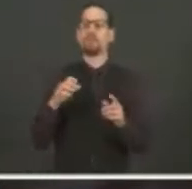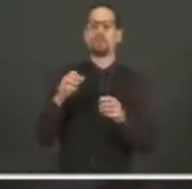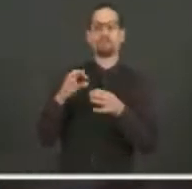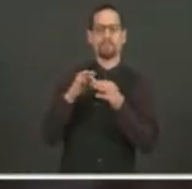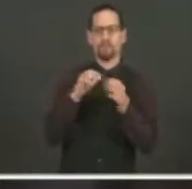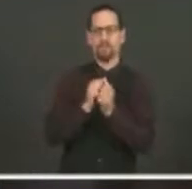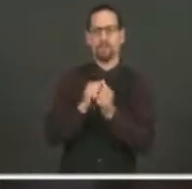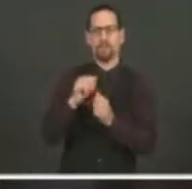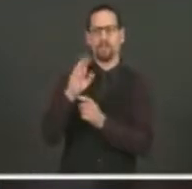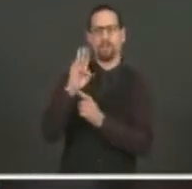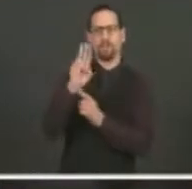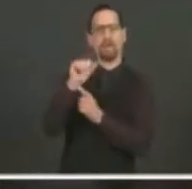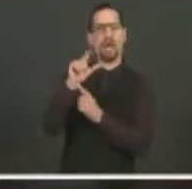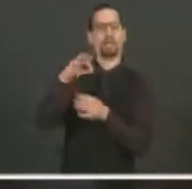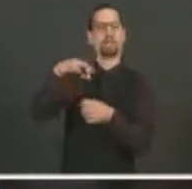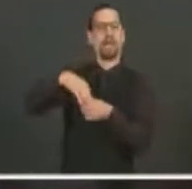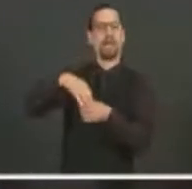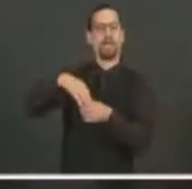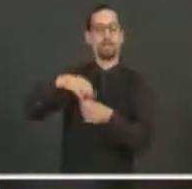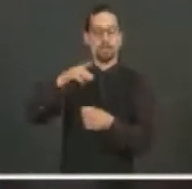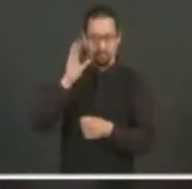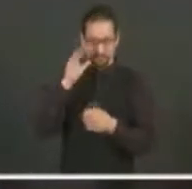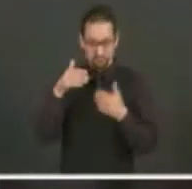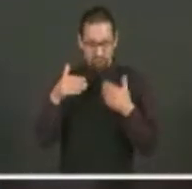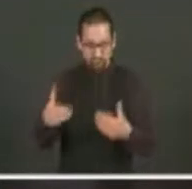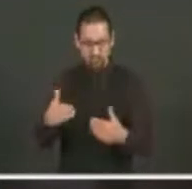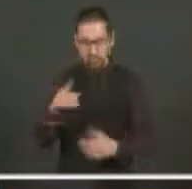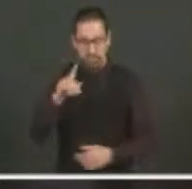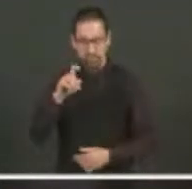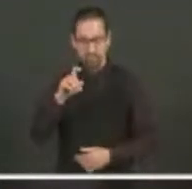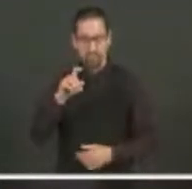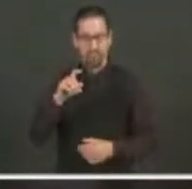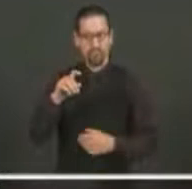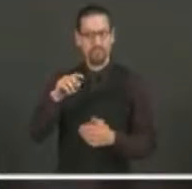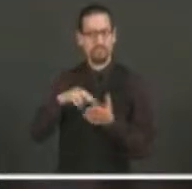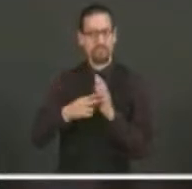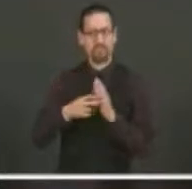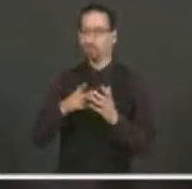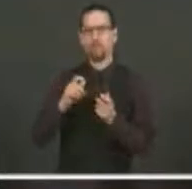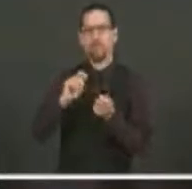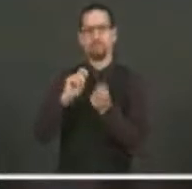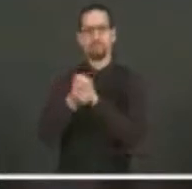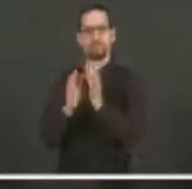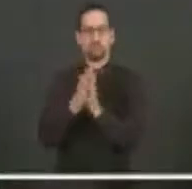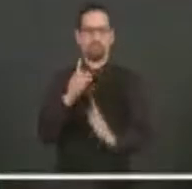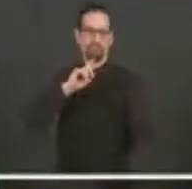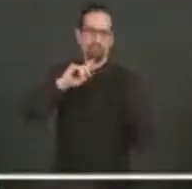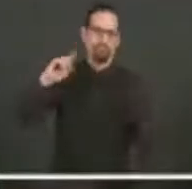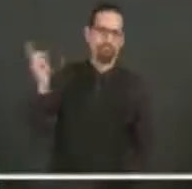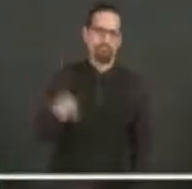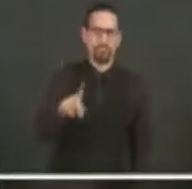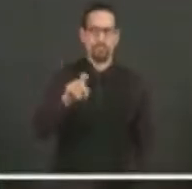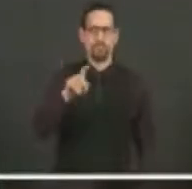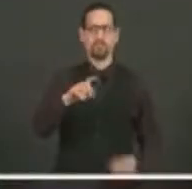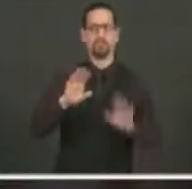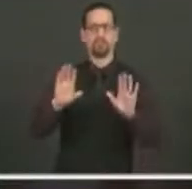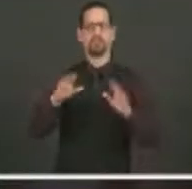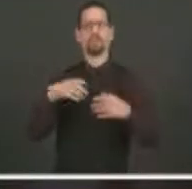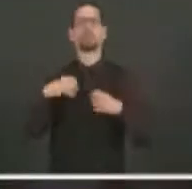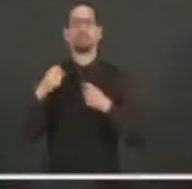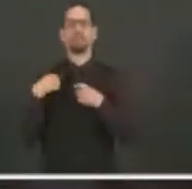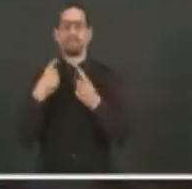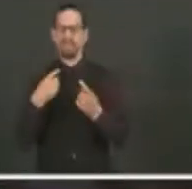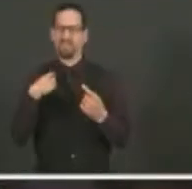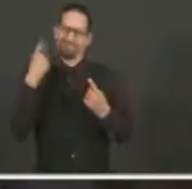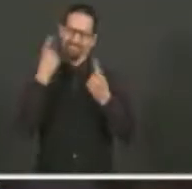I'll have some more news on that on Monday. I'm planning for Monday, but I was very, very pleased to see the Senate passed a bill to